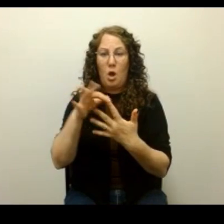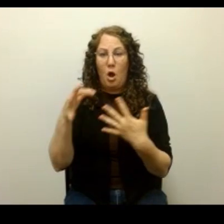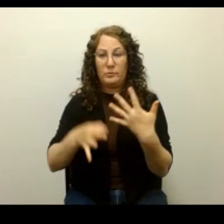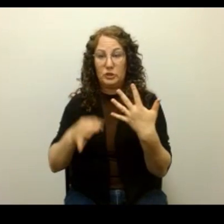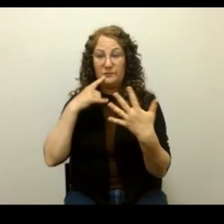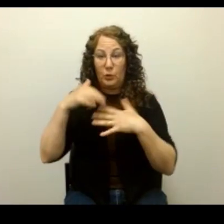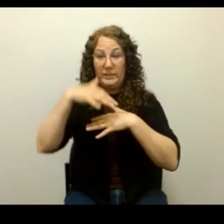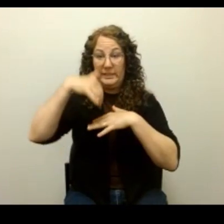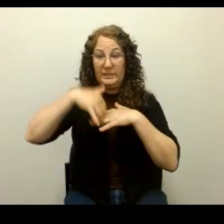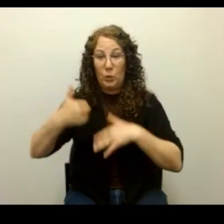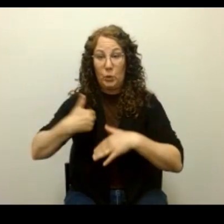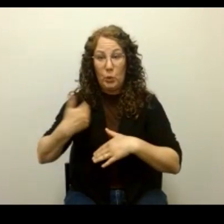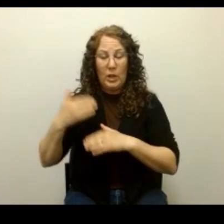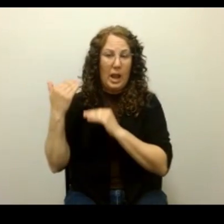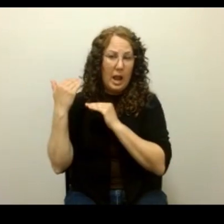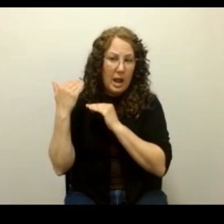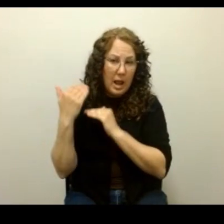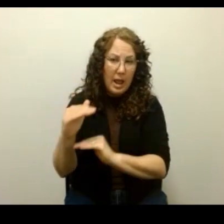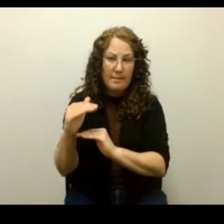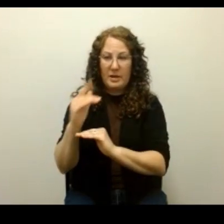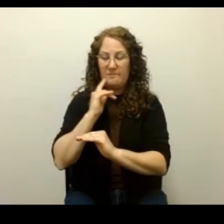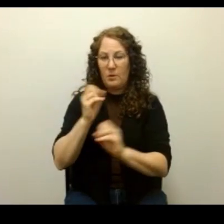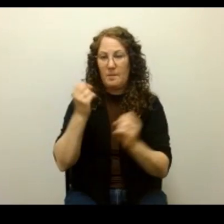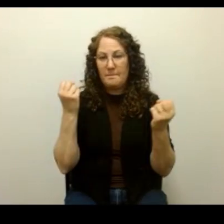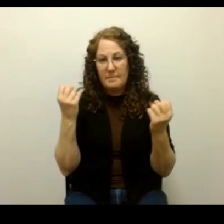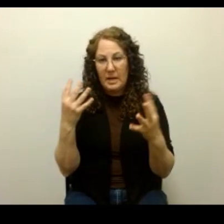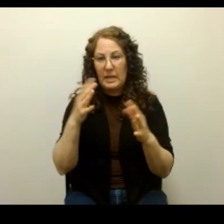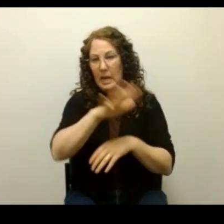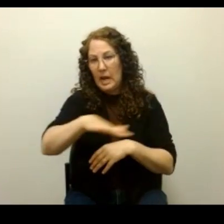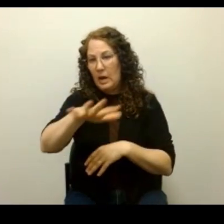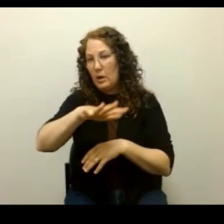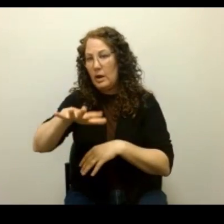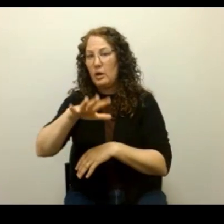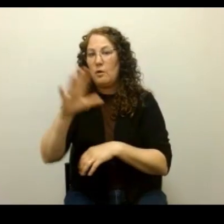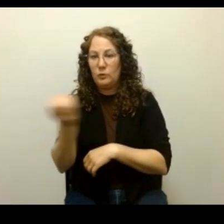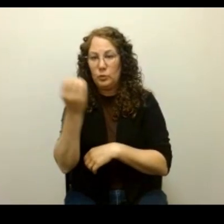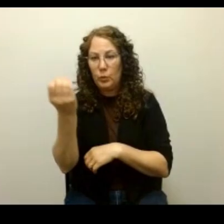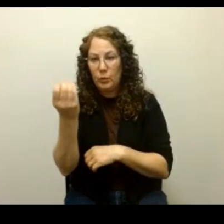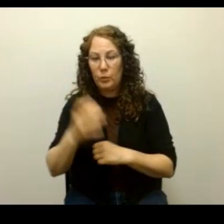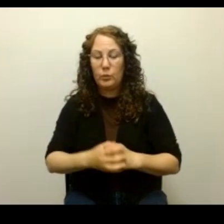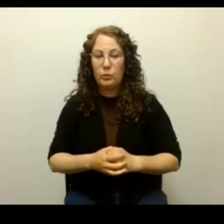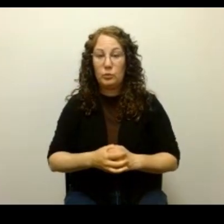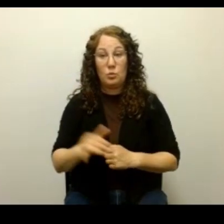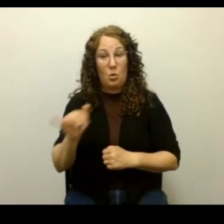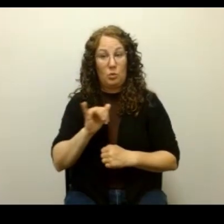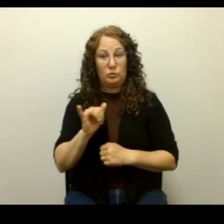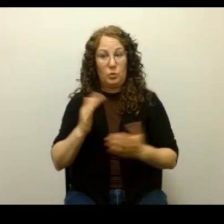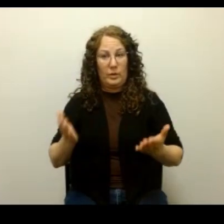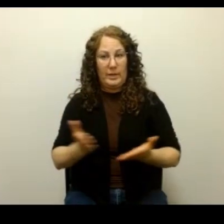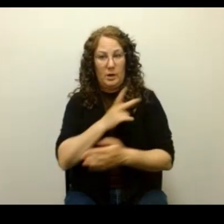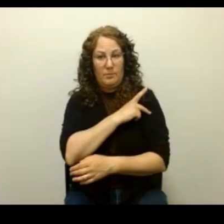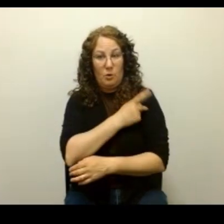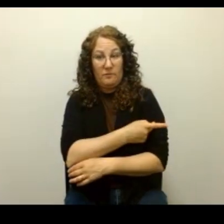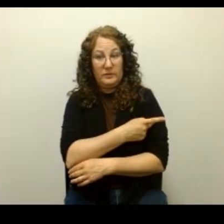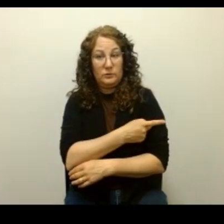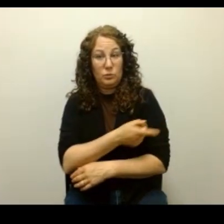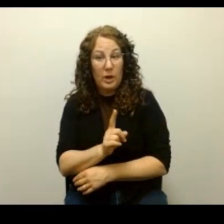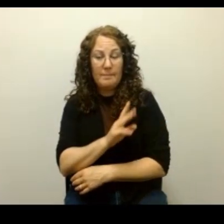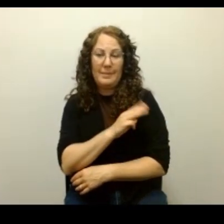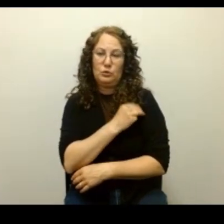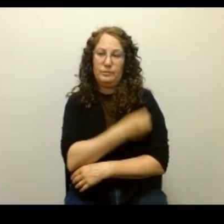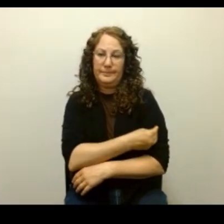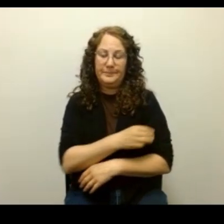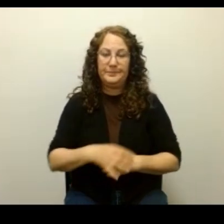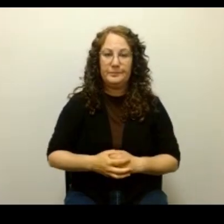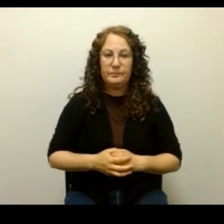for Indigenous youth in many parts of Ontario, as well as in my province, Manitoba.